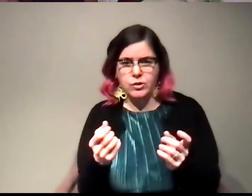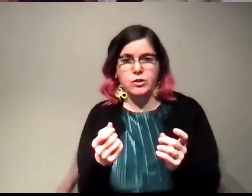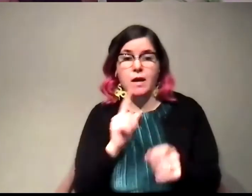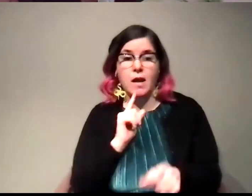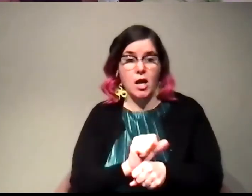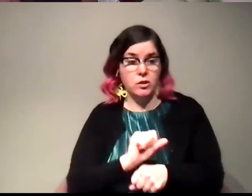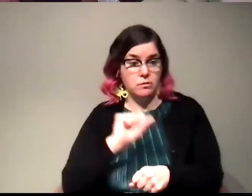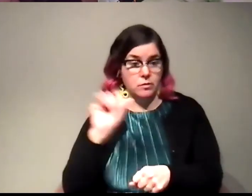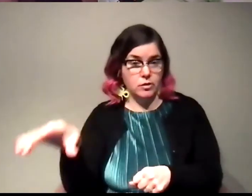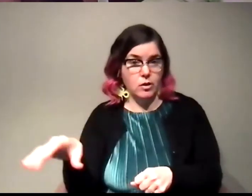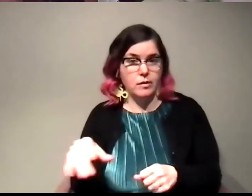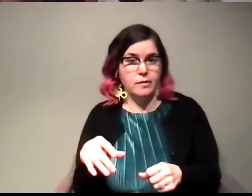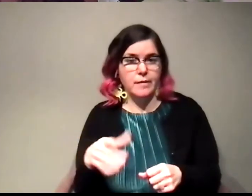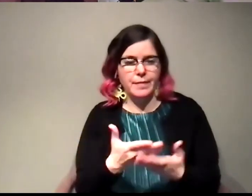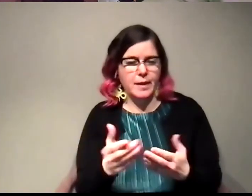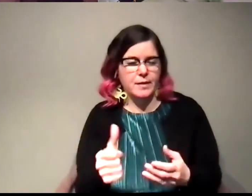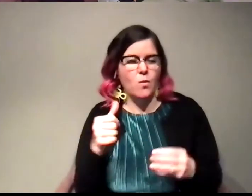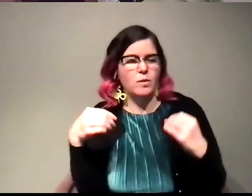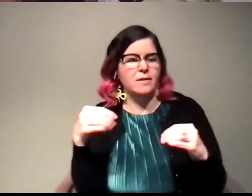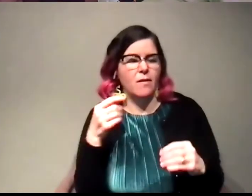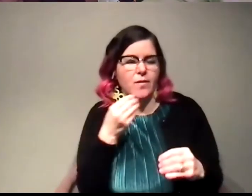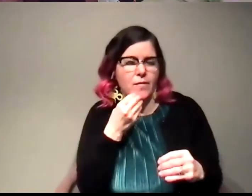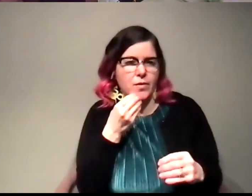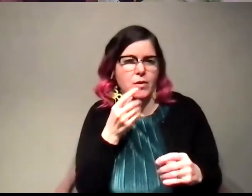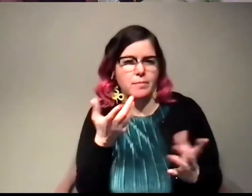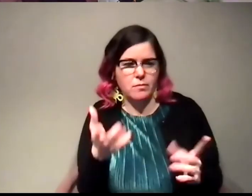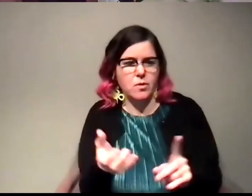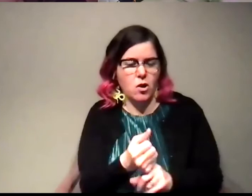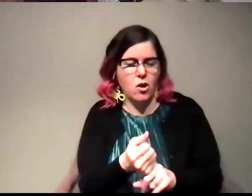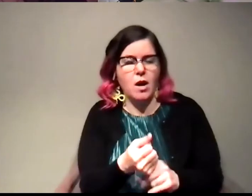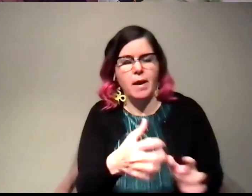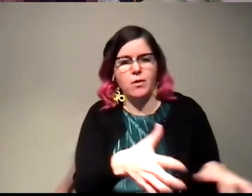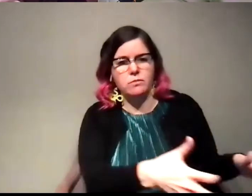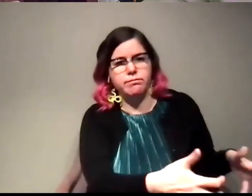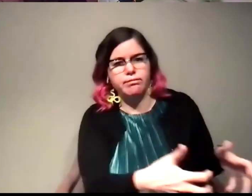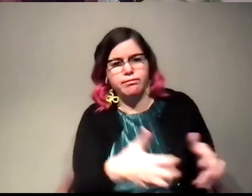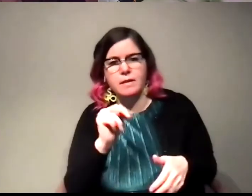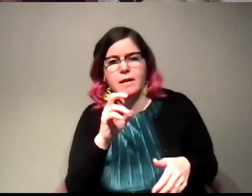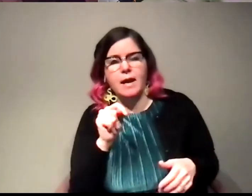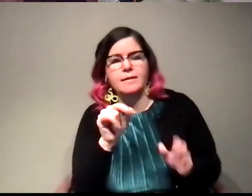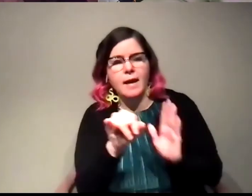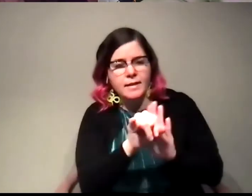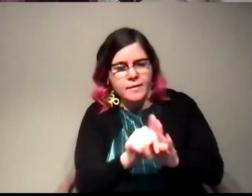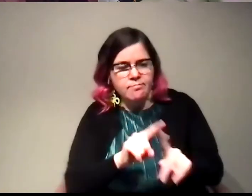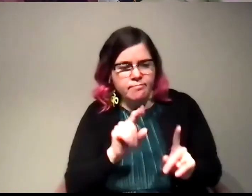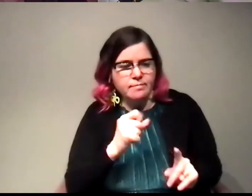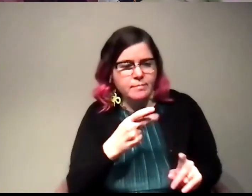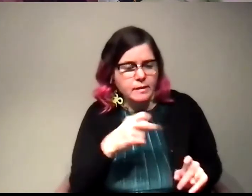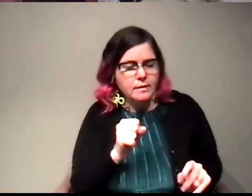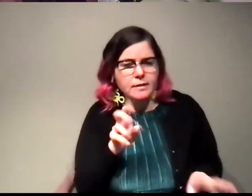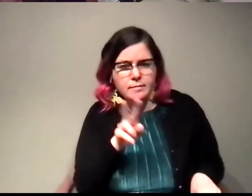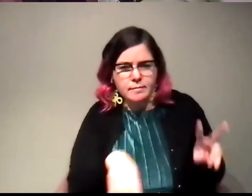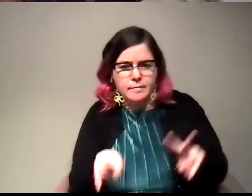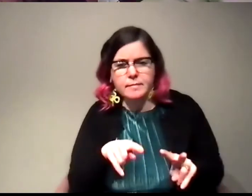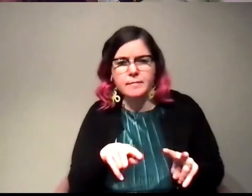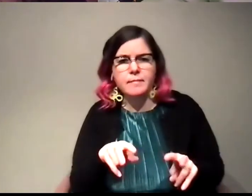So stuff that they're not going to, you know, put into the market as seafood, but still gets caught by these trawl nets, going through and just identifying species, monitoring any sort of